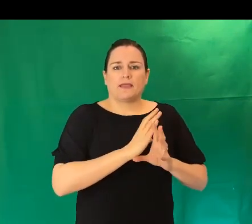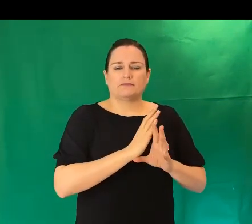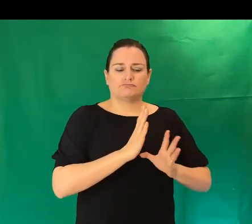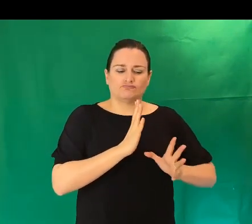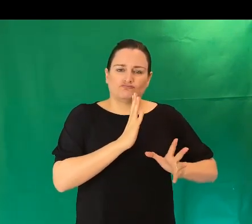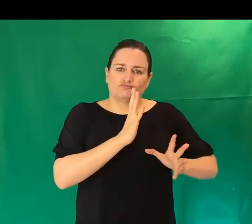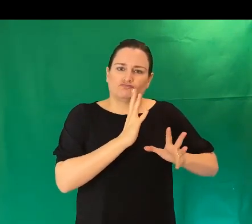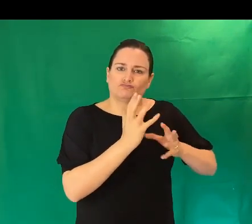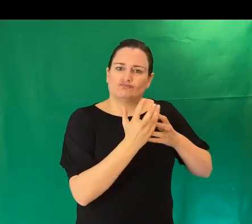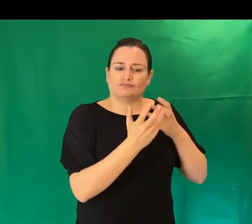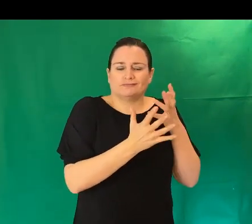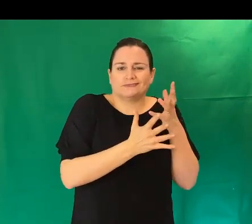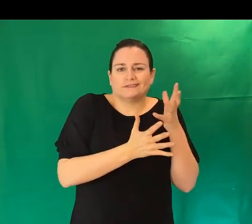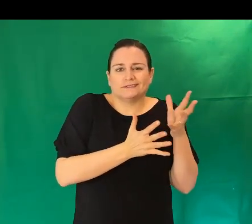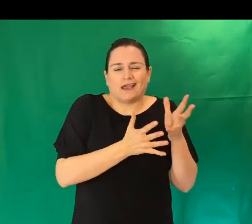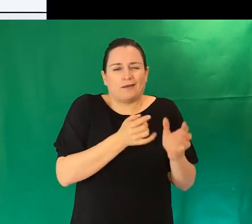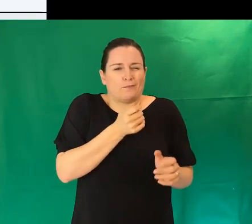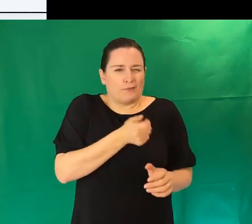They can.